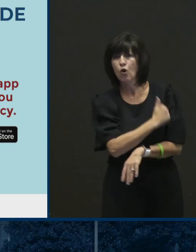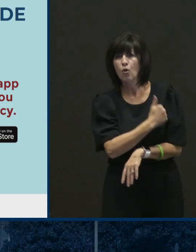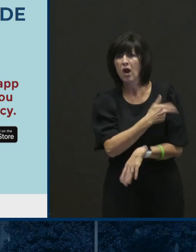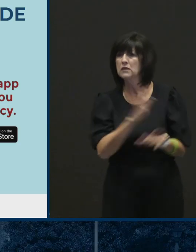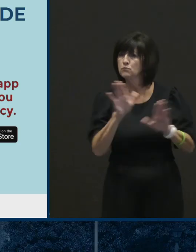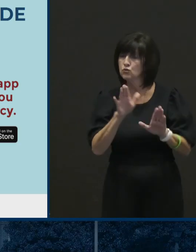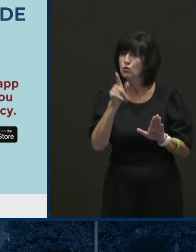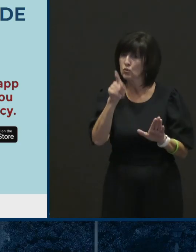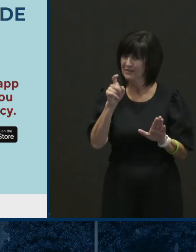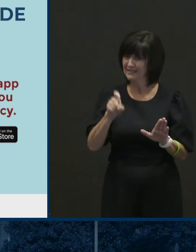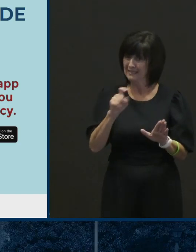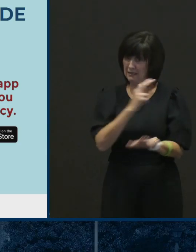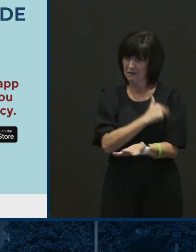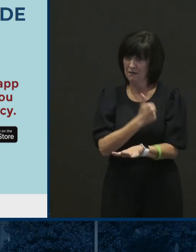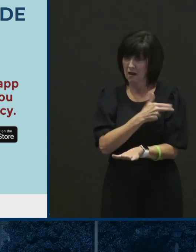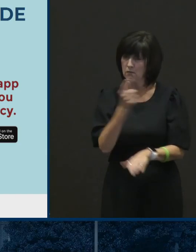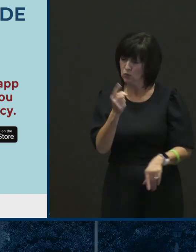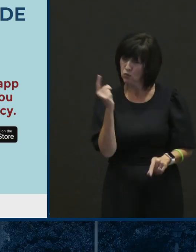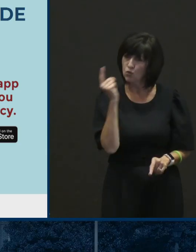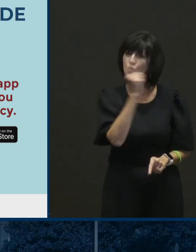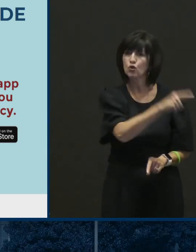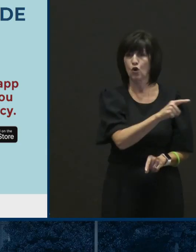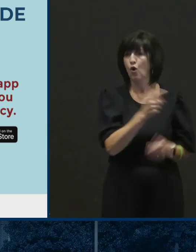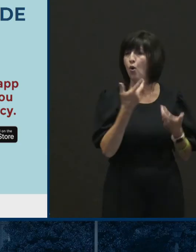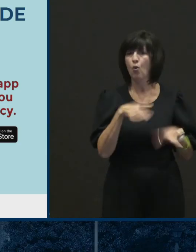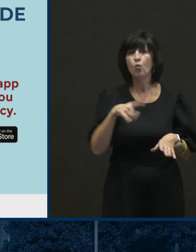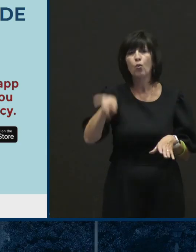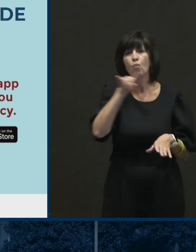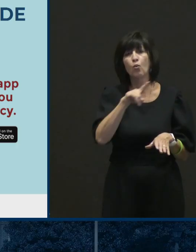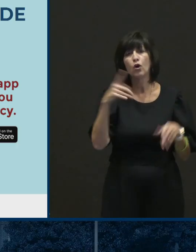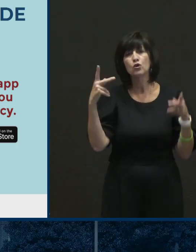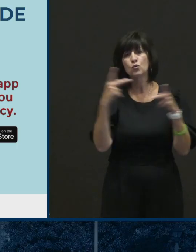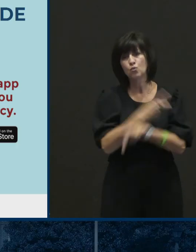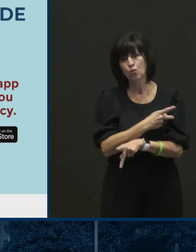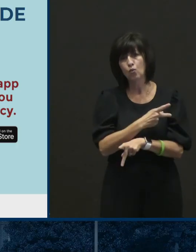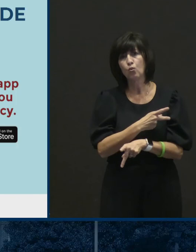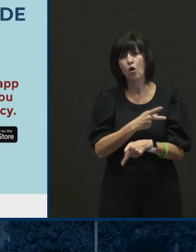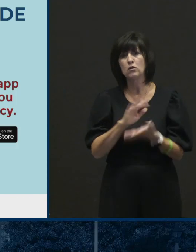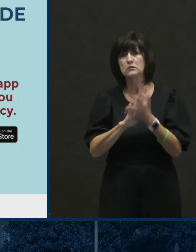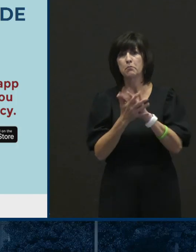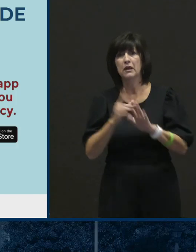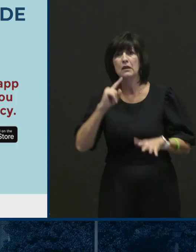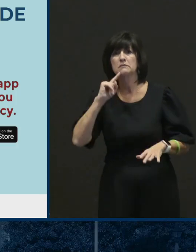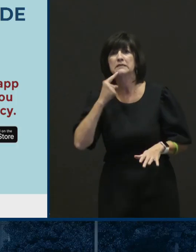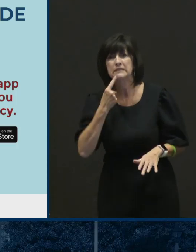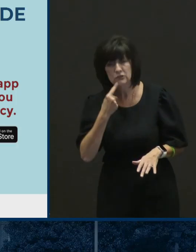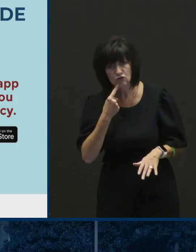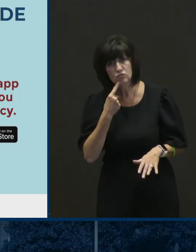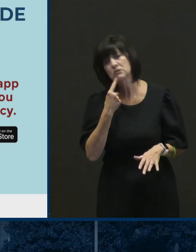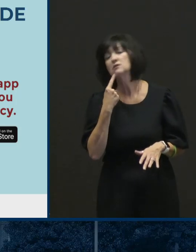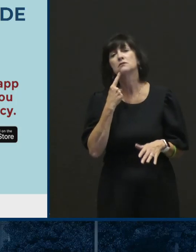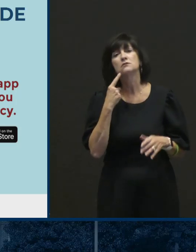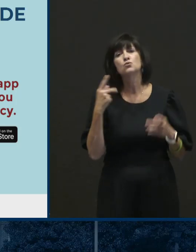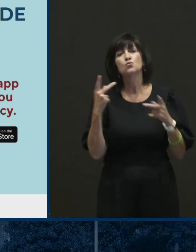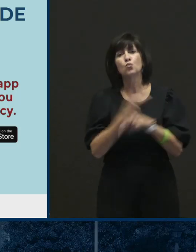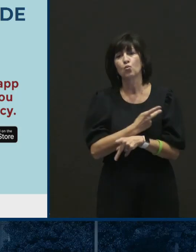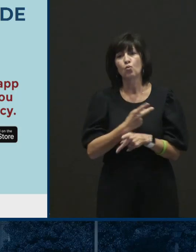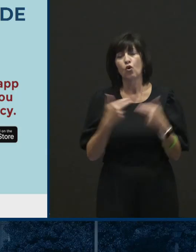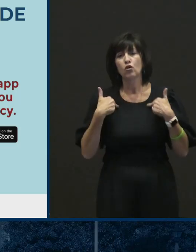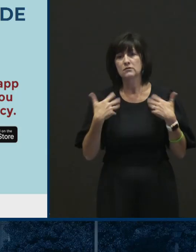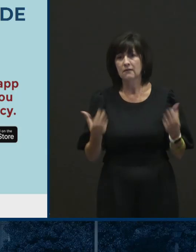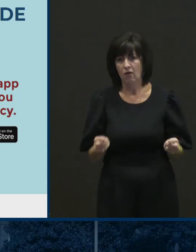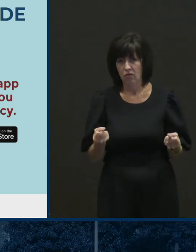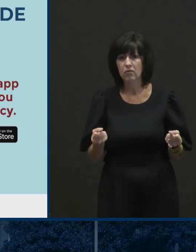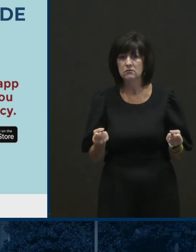and that's not a good thing. So we're going to get through this if we work together, follow the guidance, wash our